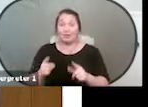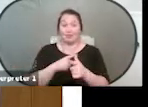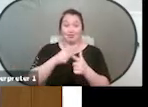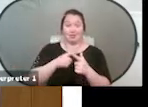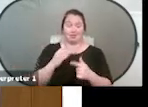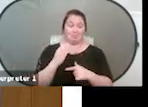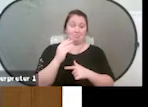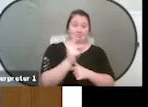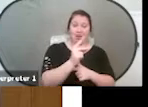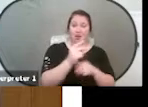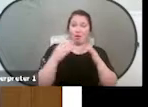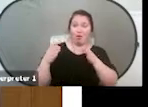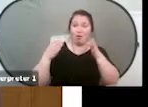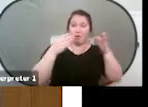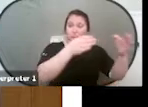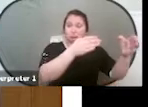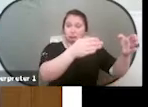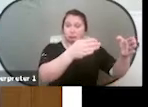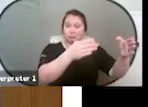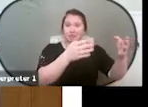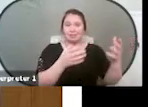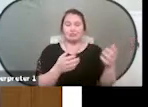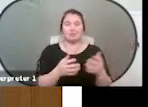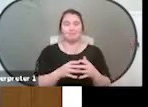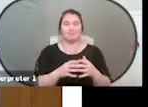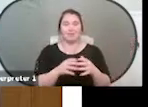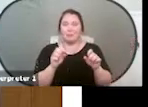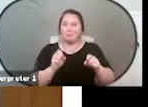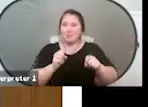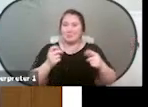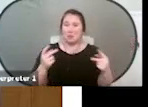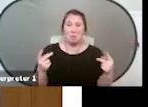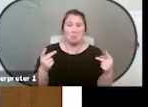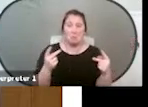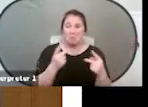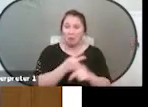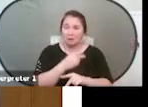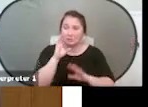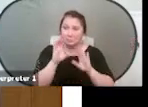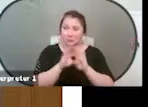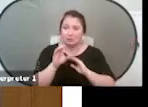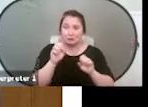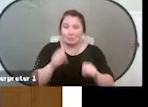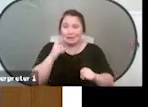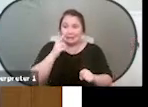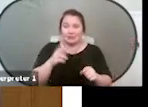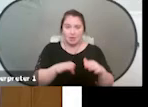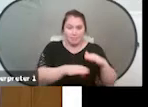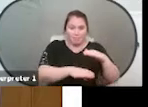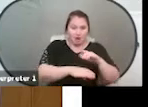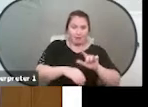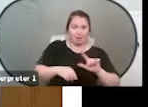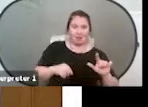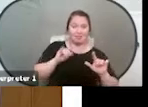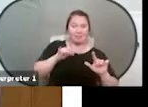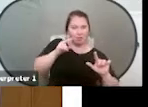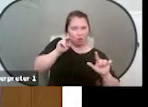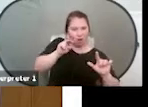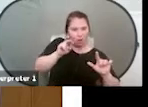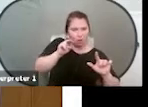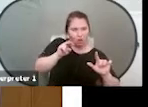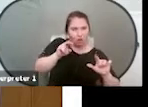hallway, probably the worst photo and the illustrative photo is the bottom left. If you look really close,